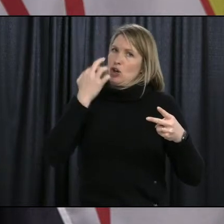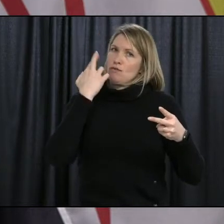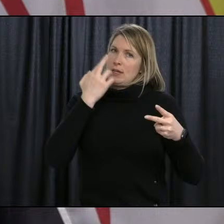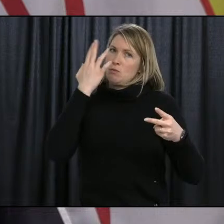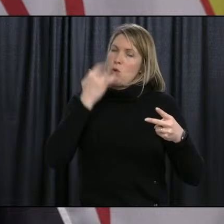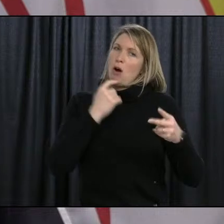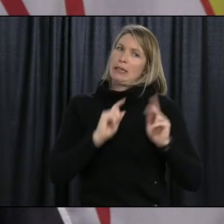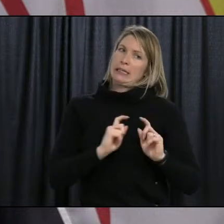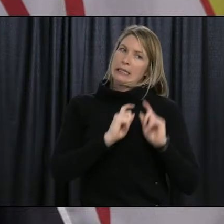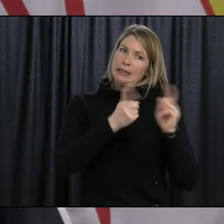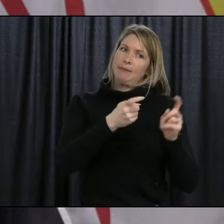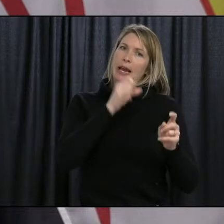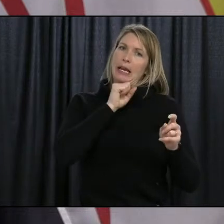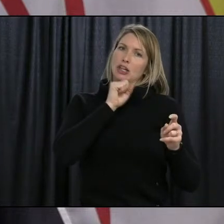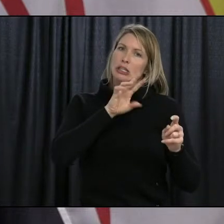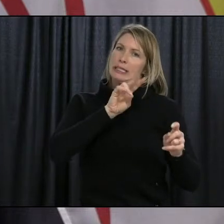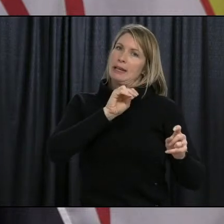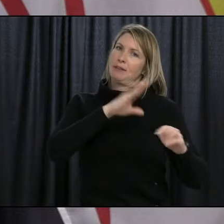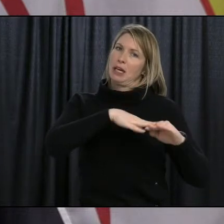pursuing the